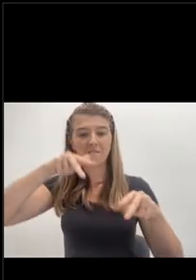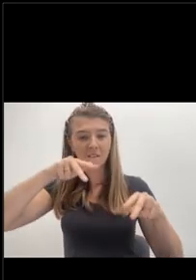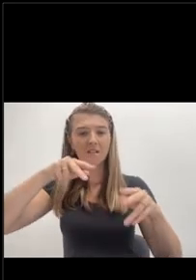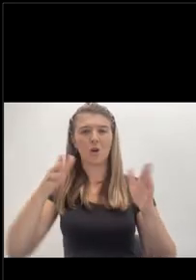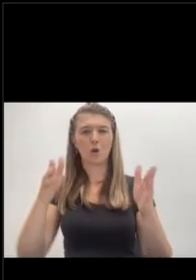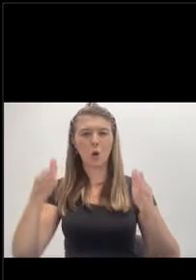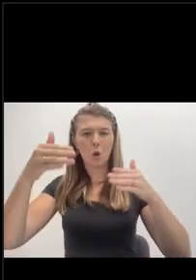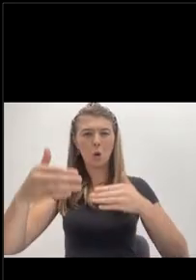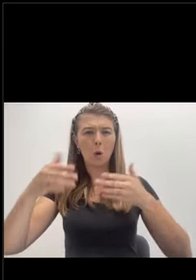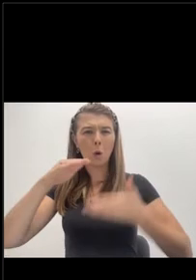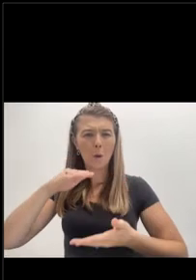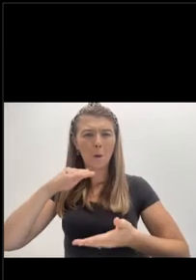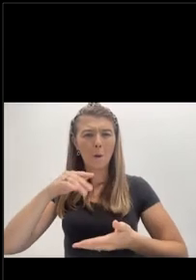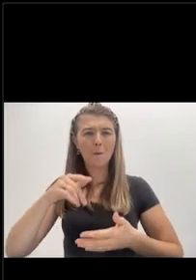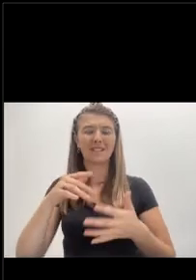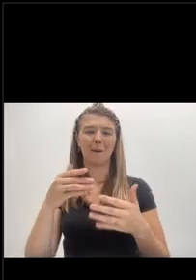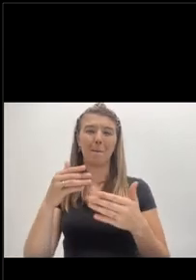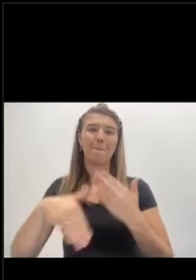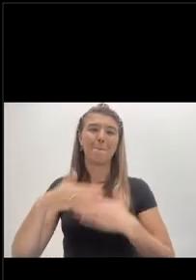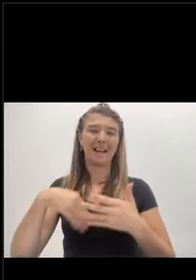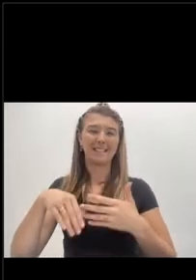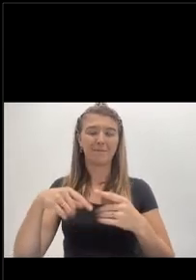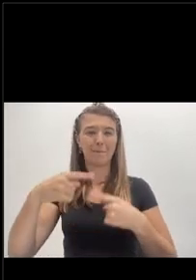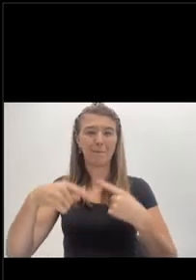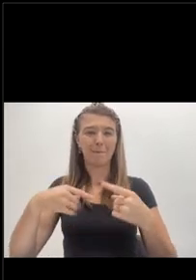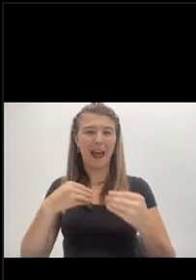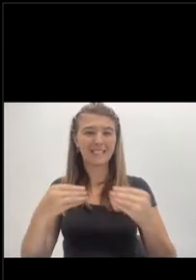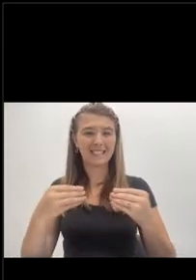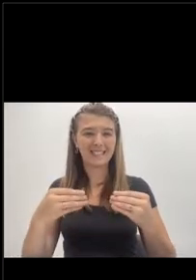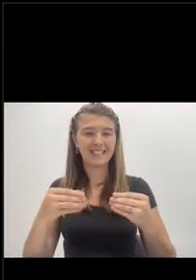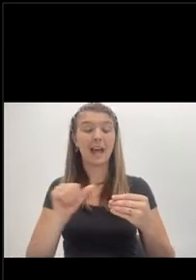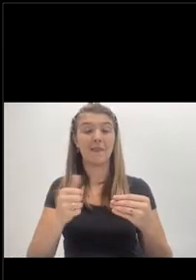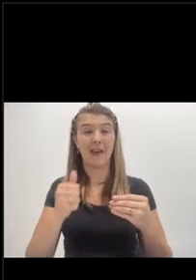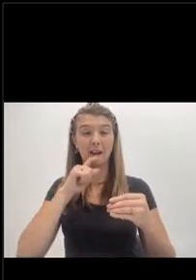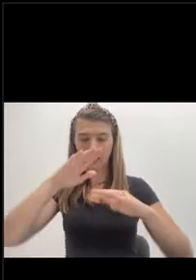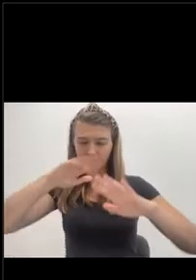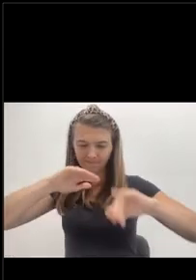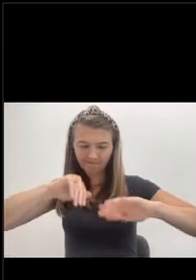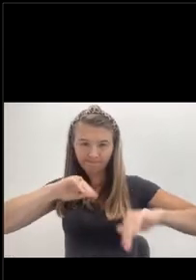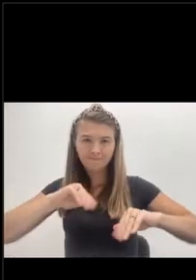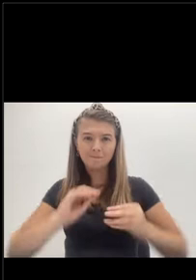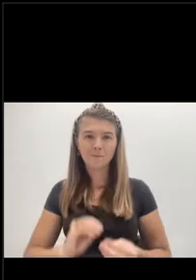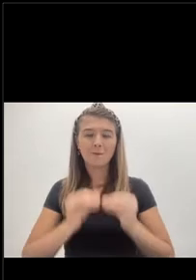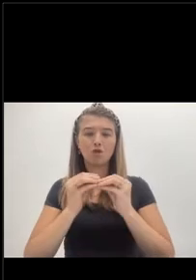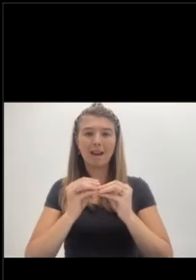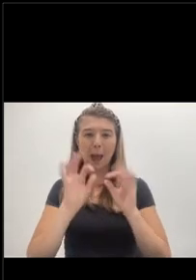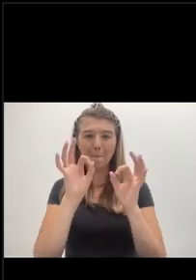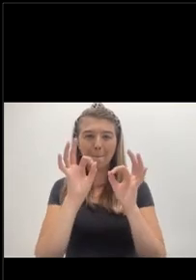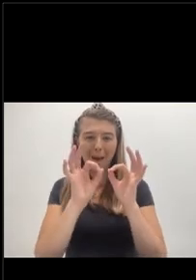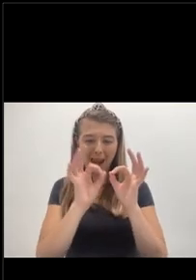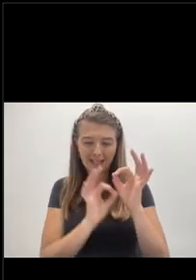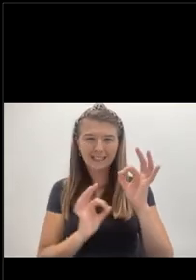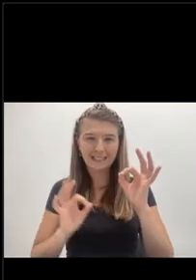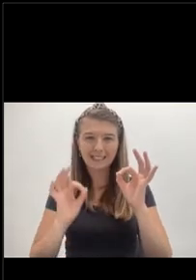waste plastic, and we ultimately convert them into a formulated pellet that can be colored. It can be